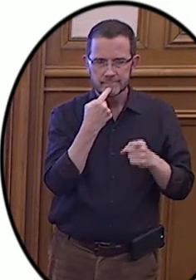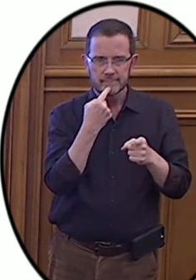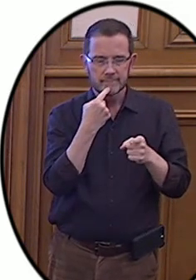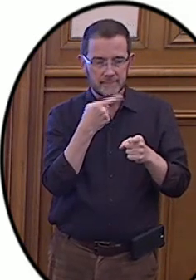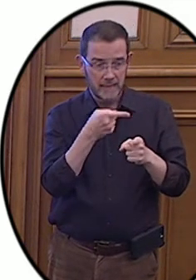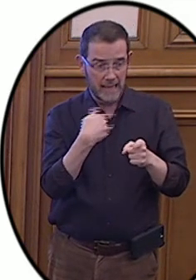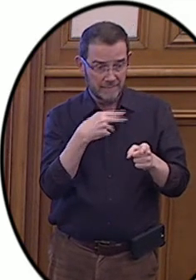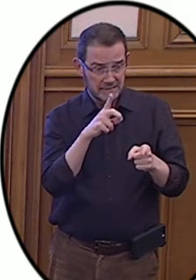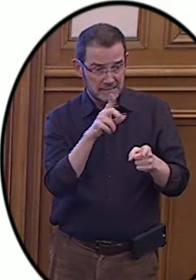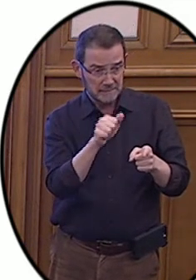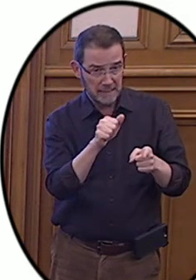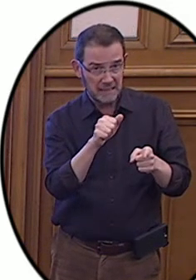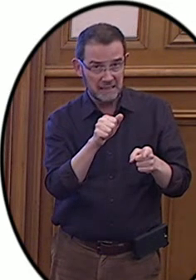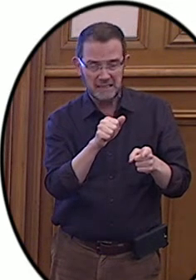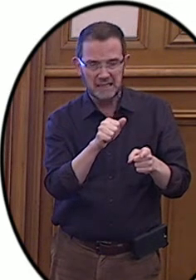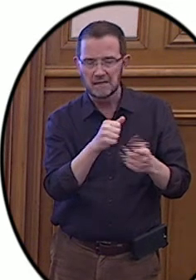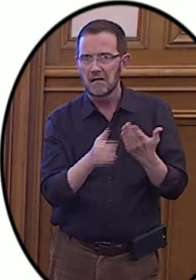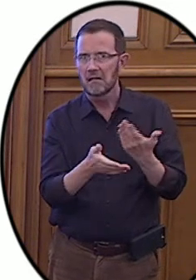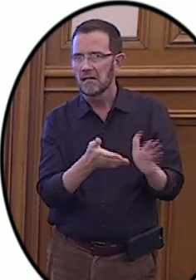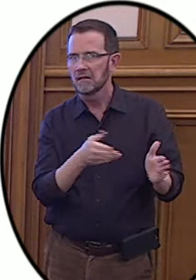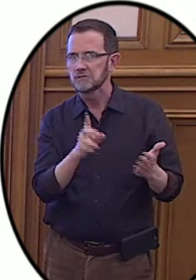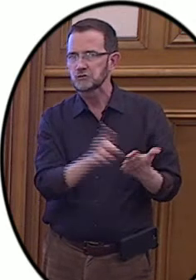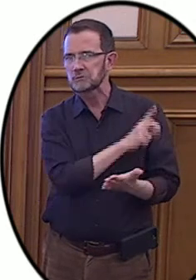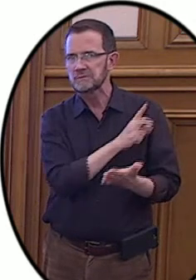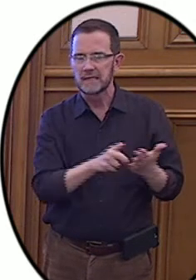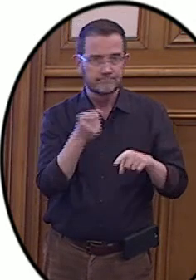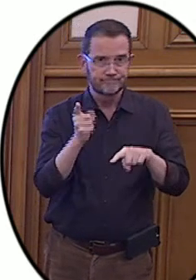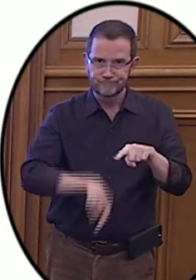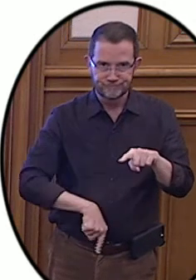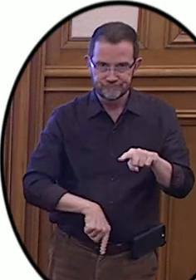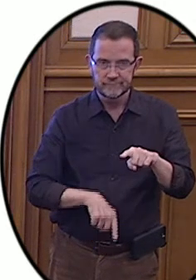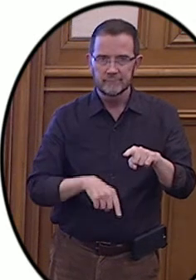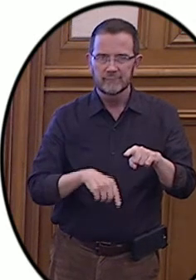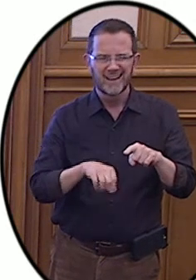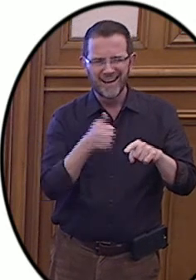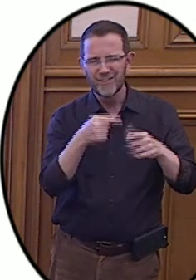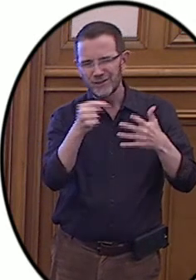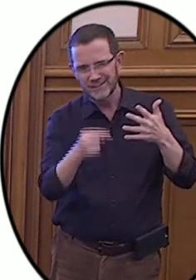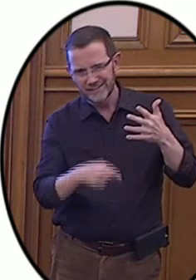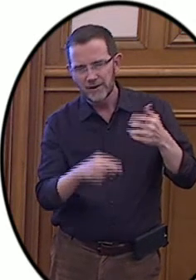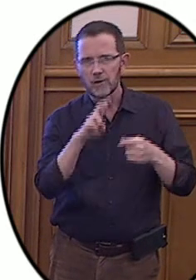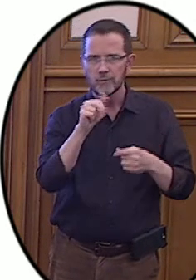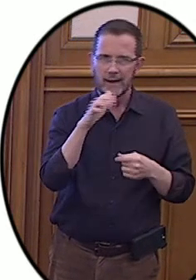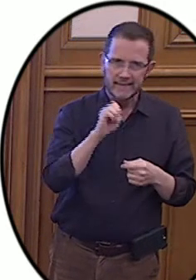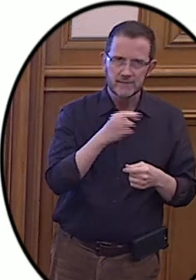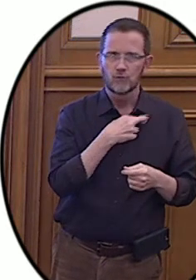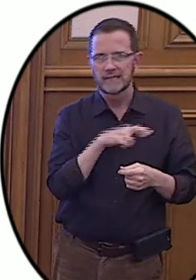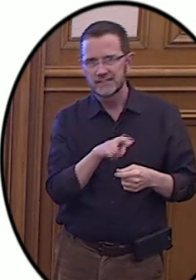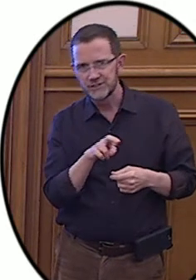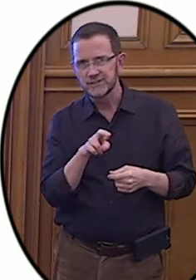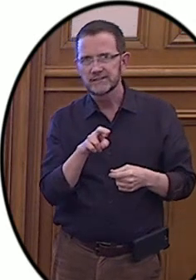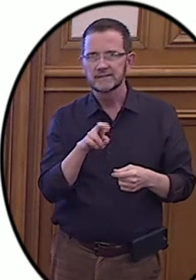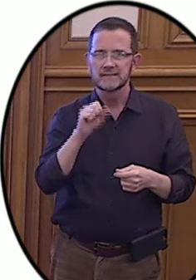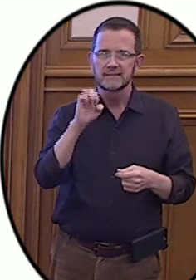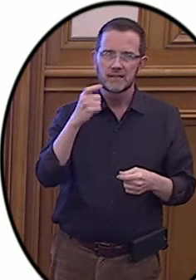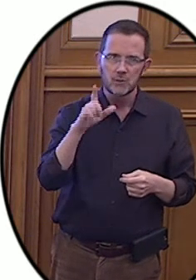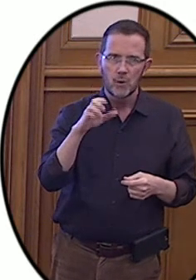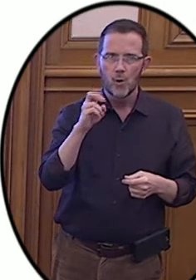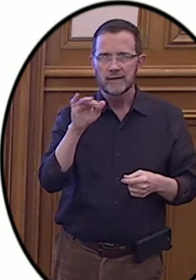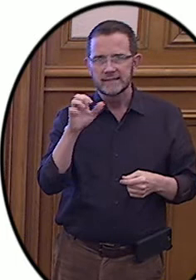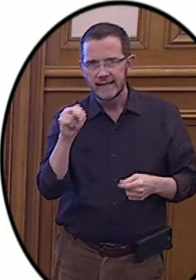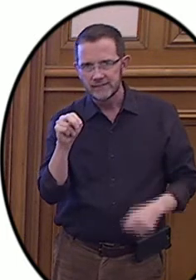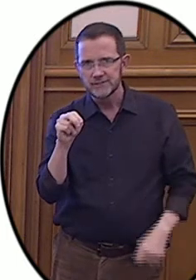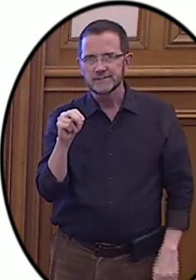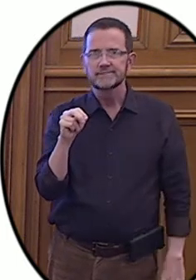on disability, as well as discrimination based on other factors like race, religion, and sexual